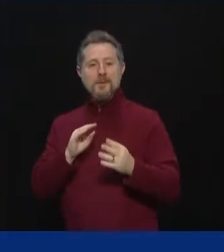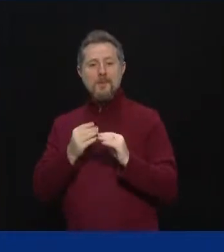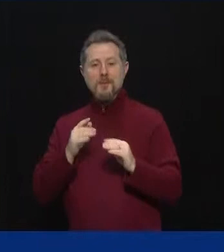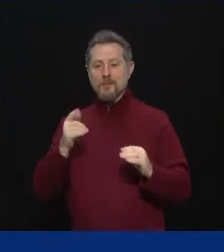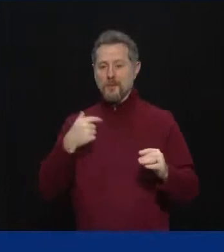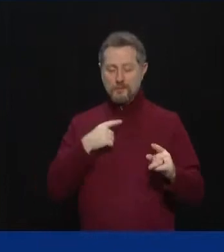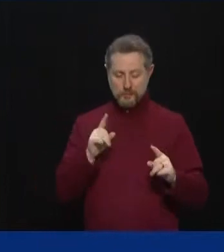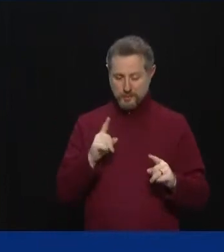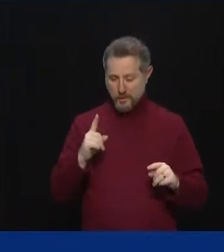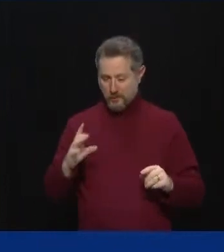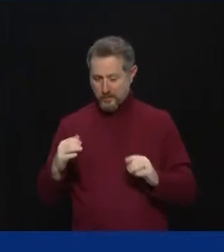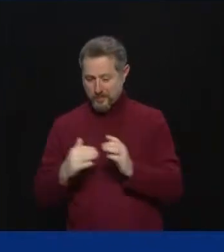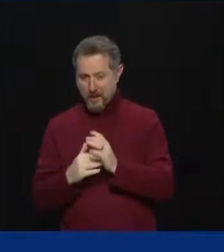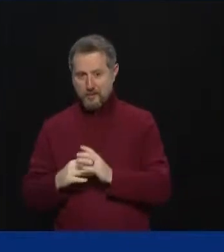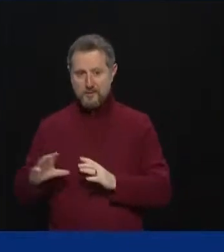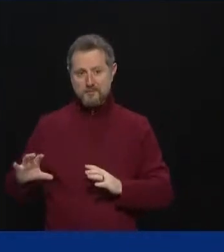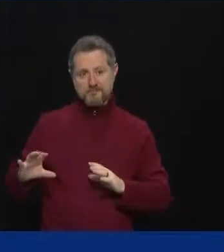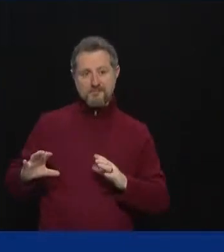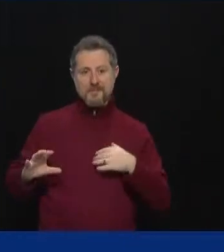ago, we were at